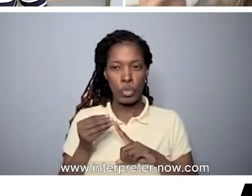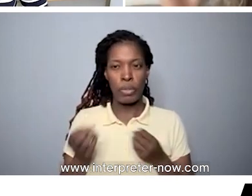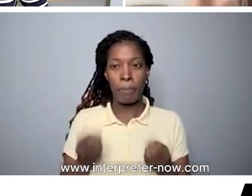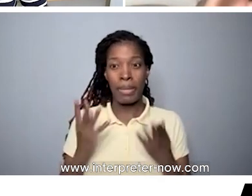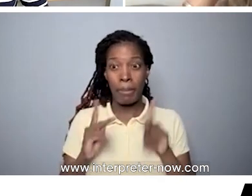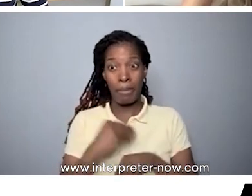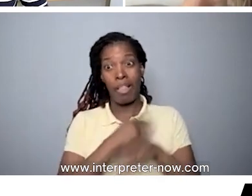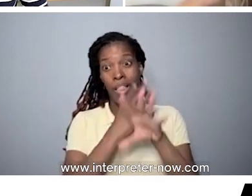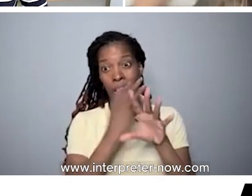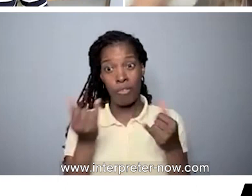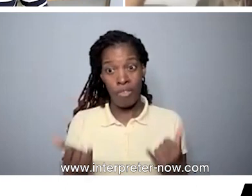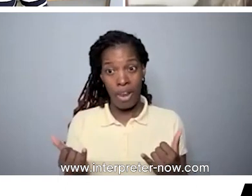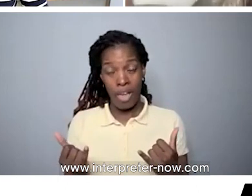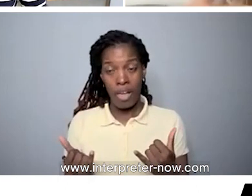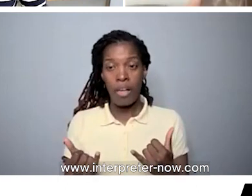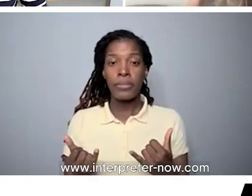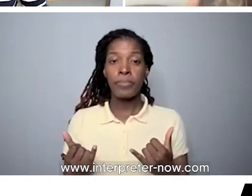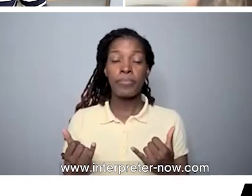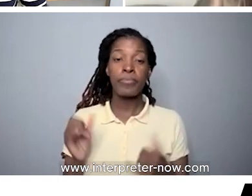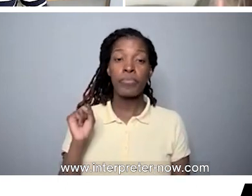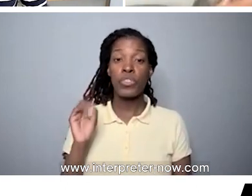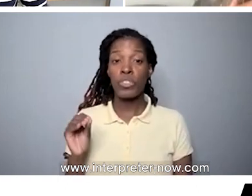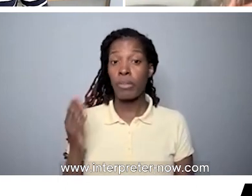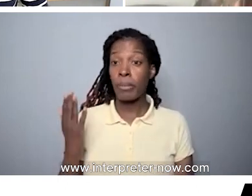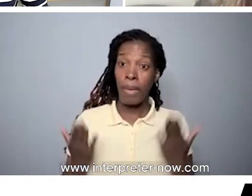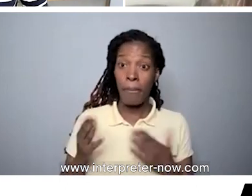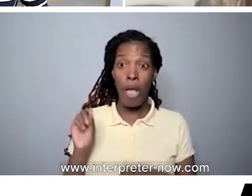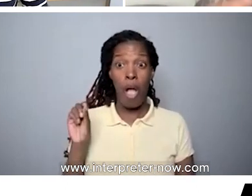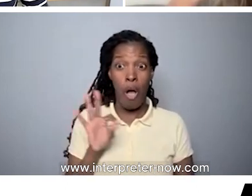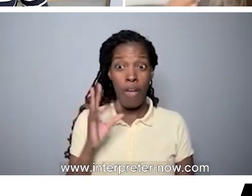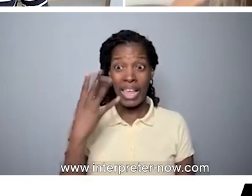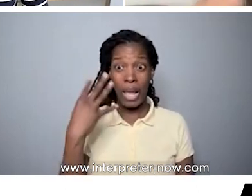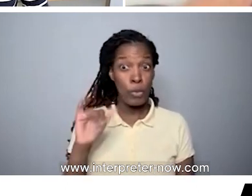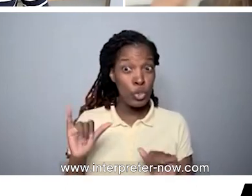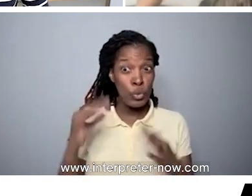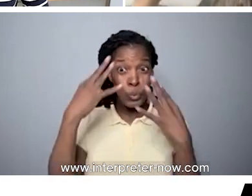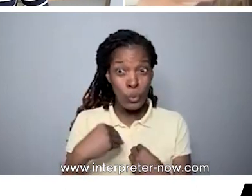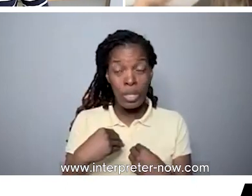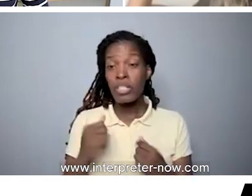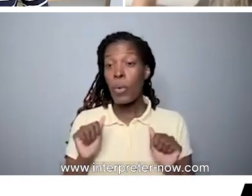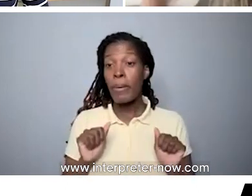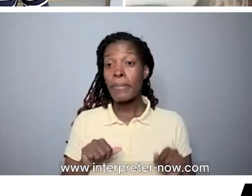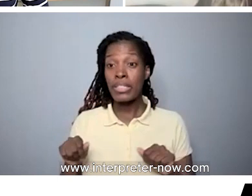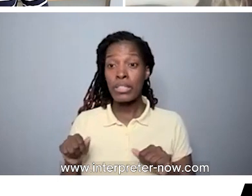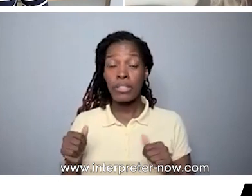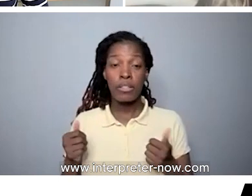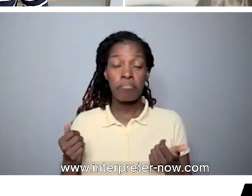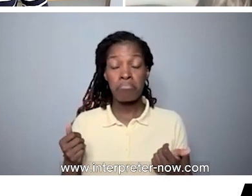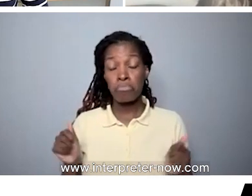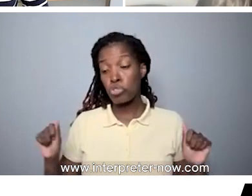now. And so, and maybe off camera. And so the idea of potentially doing like, you know,